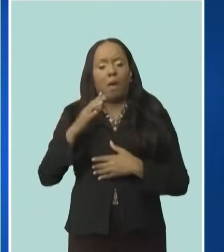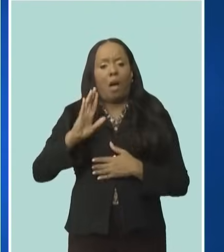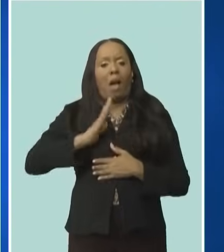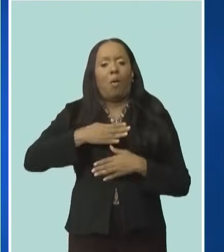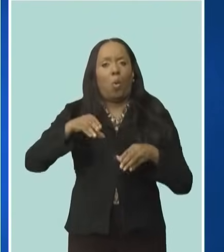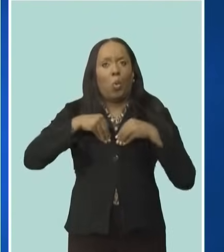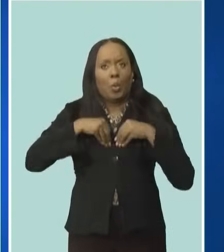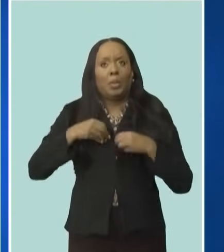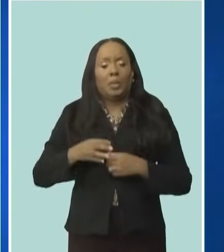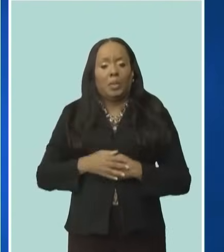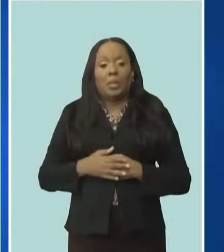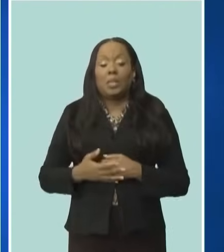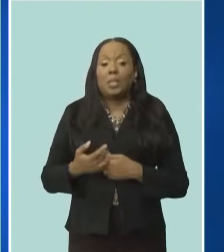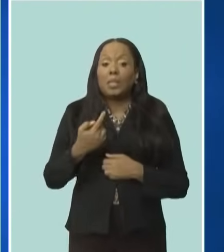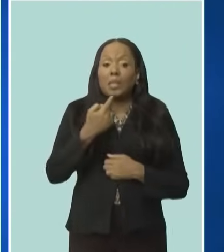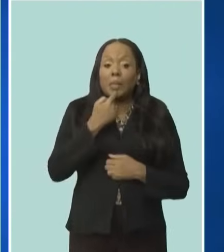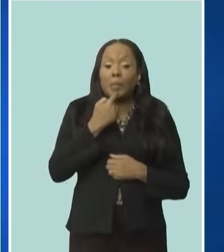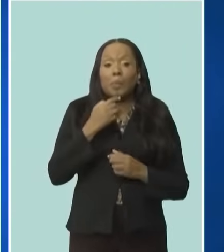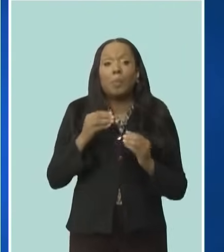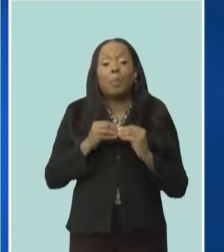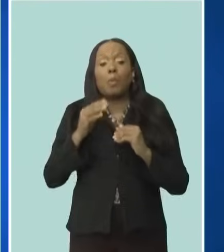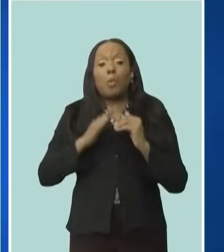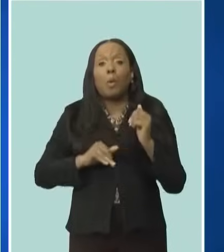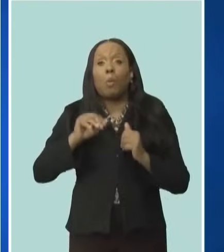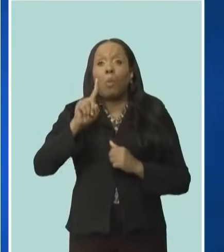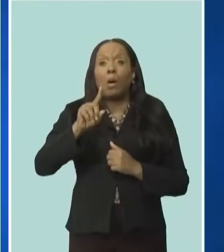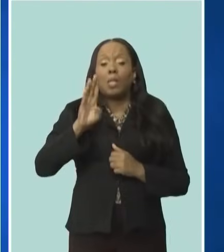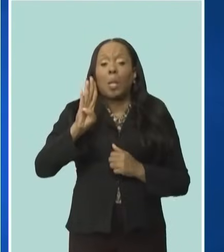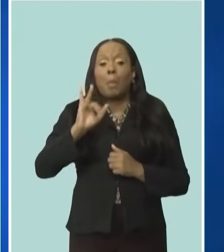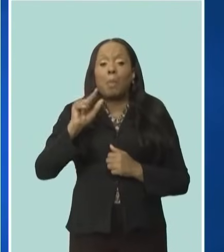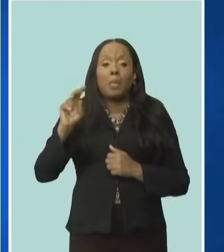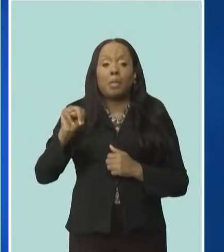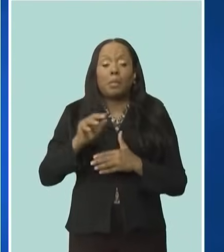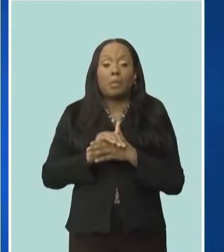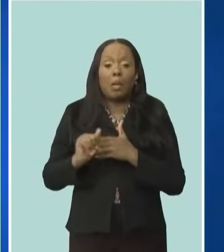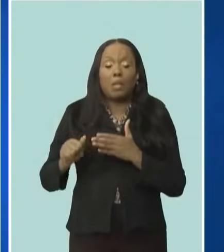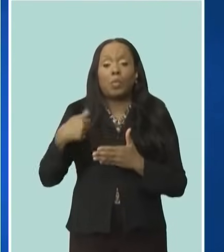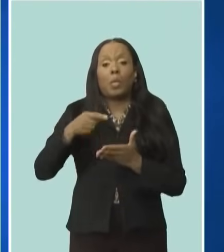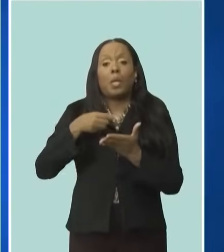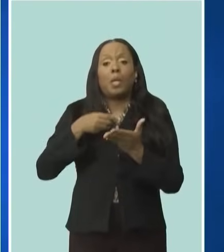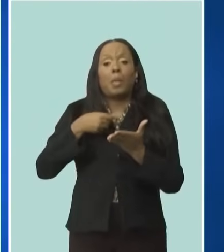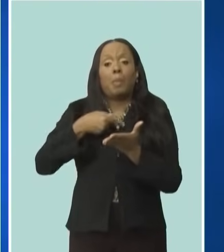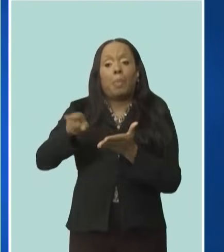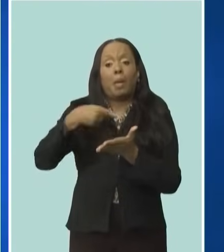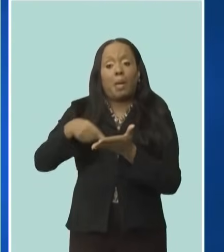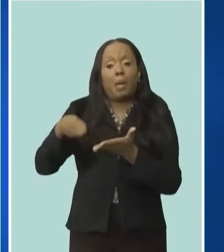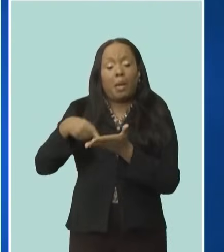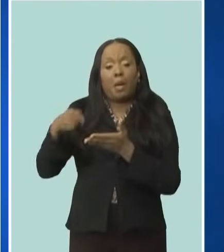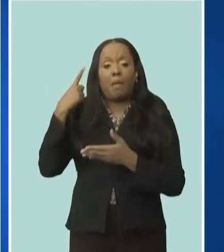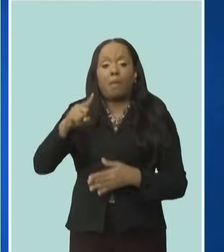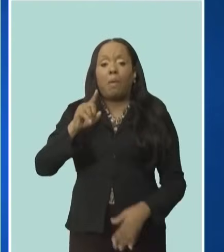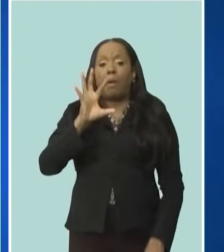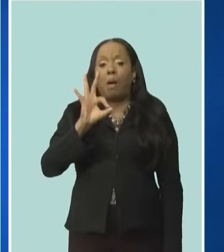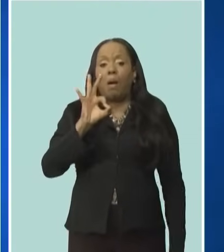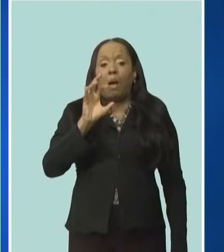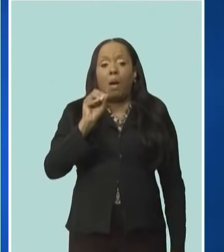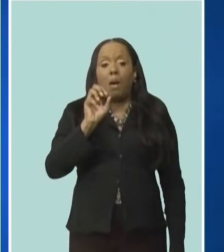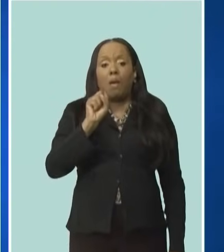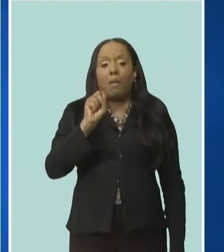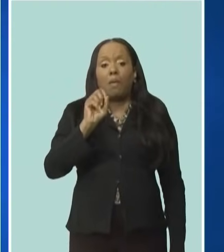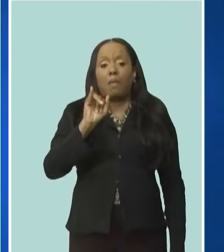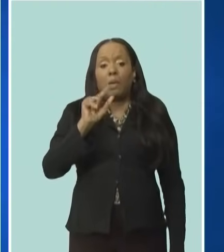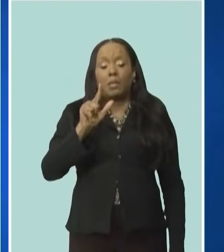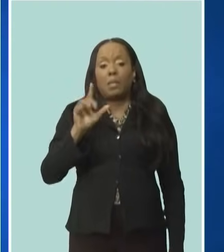comments, Senator Cummins said more than $1 billion was spent in fossil fuel last year, and the government would rather spend that money on